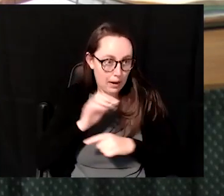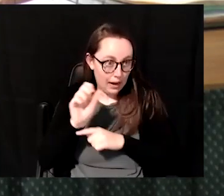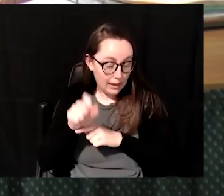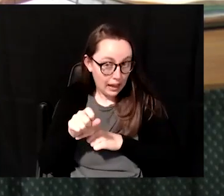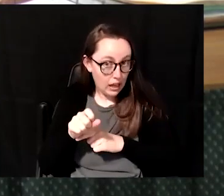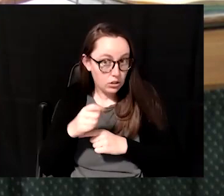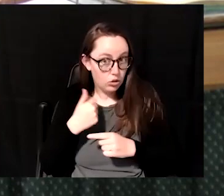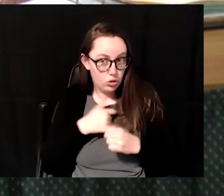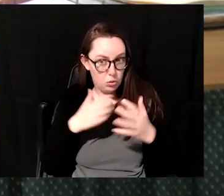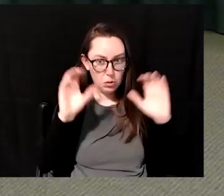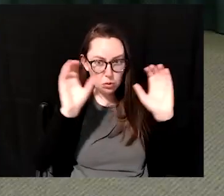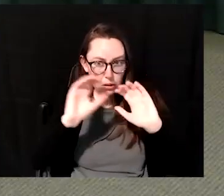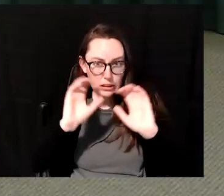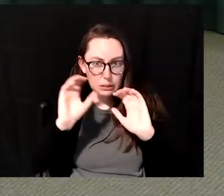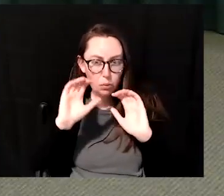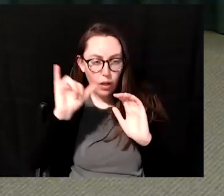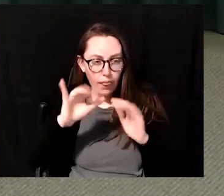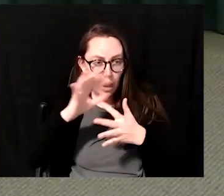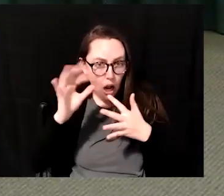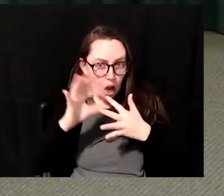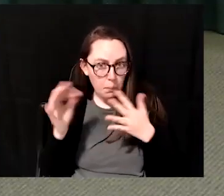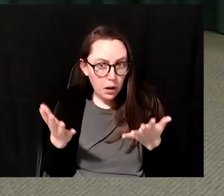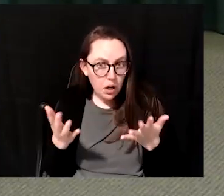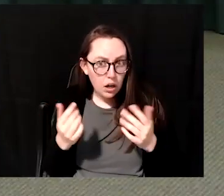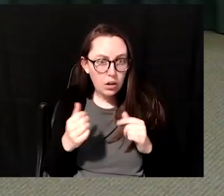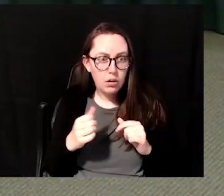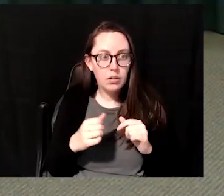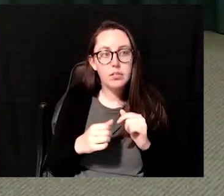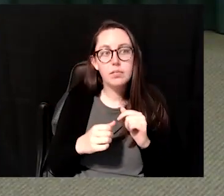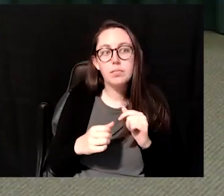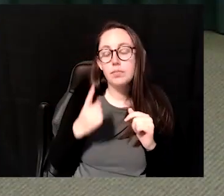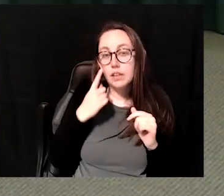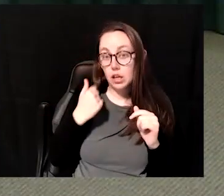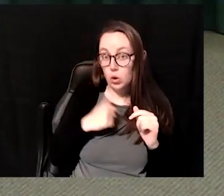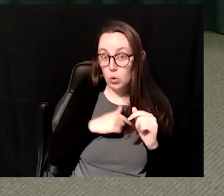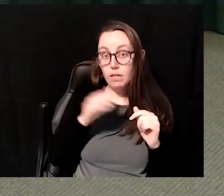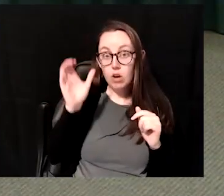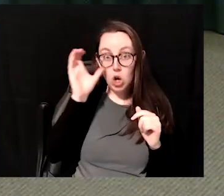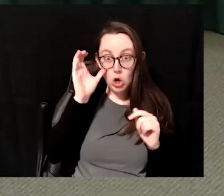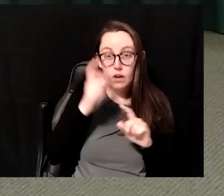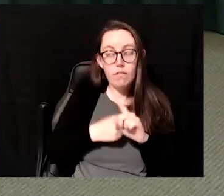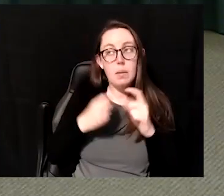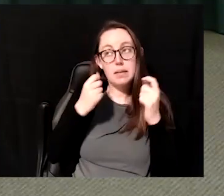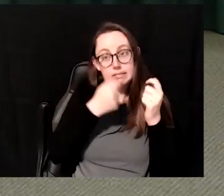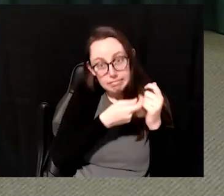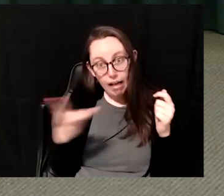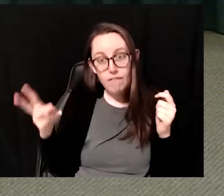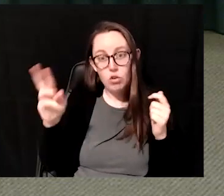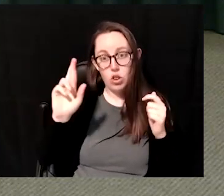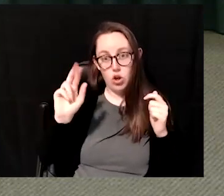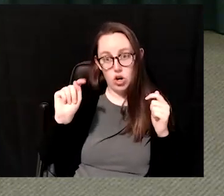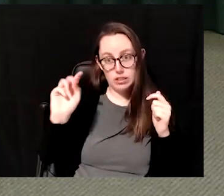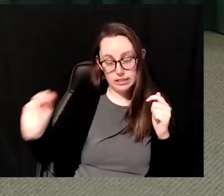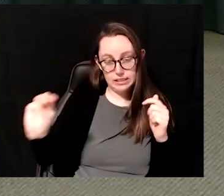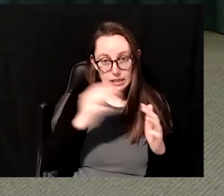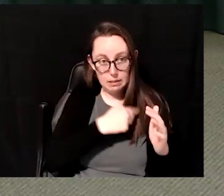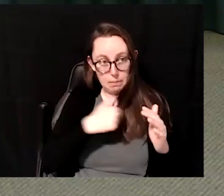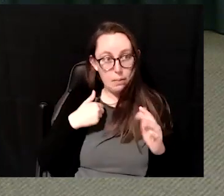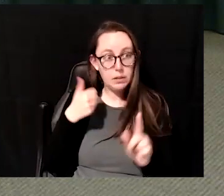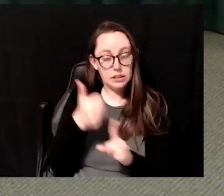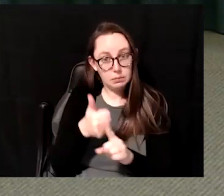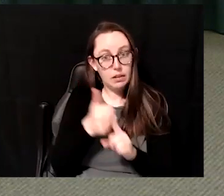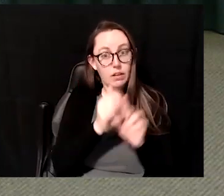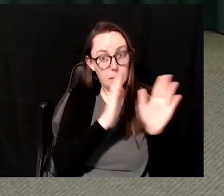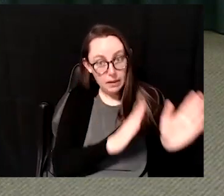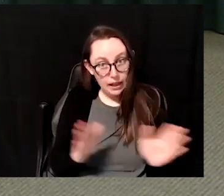that well I think that the fact that we've heard from multiple RTM members that they're going to make a motion at rtn for the 350. it